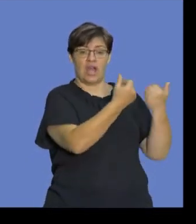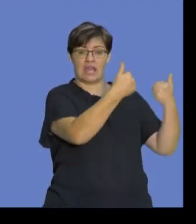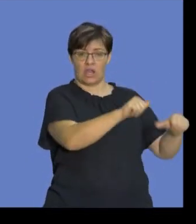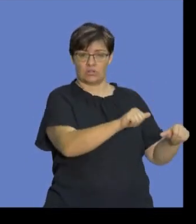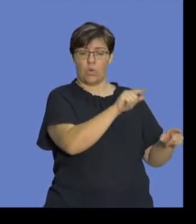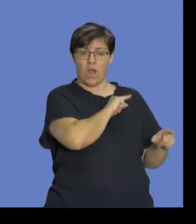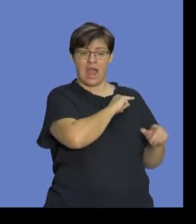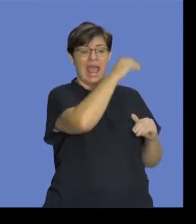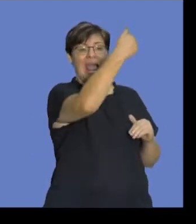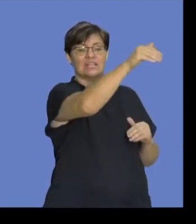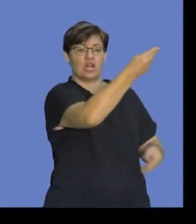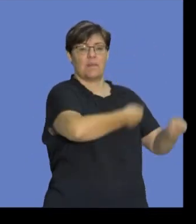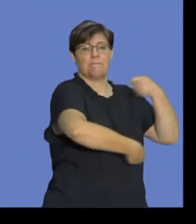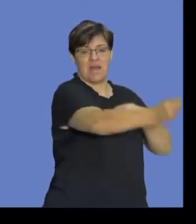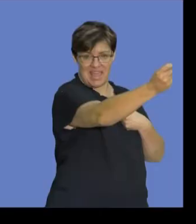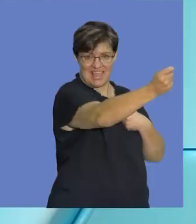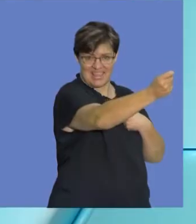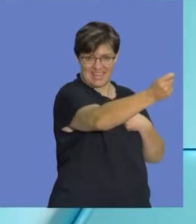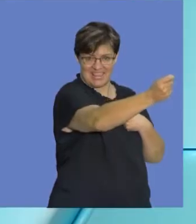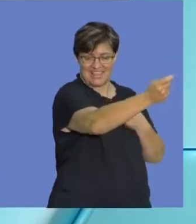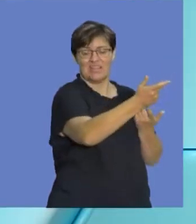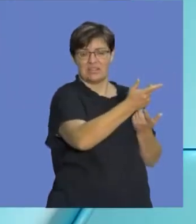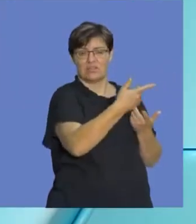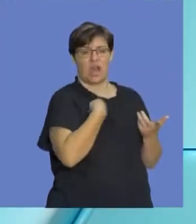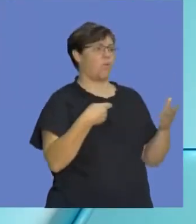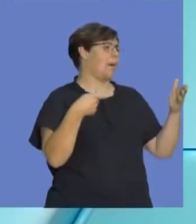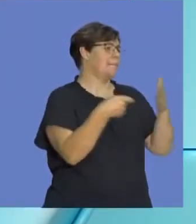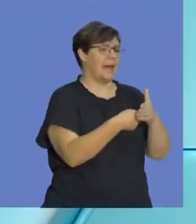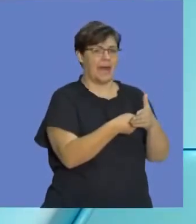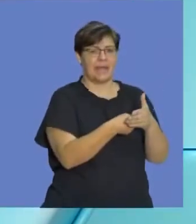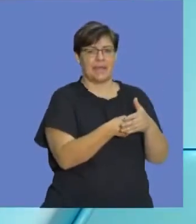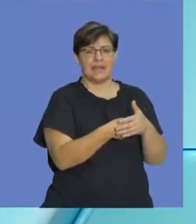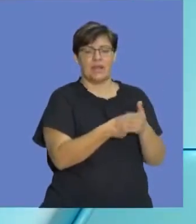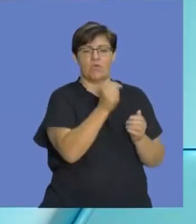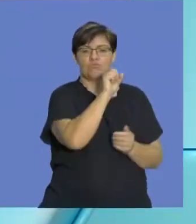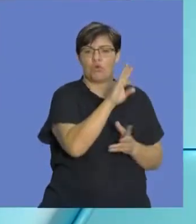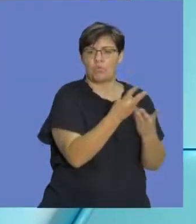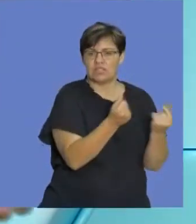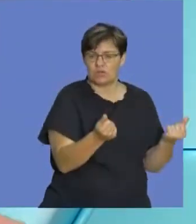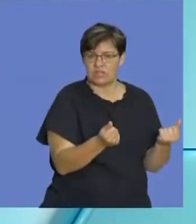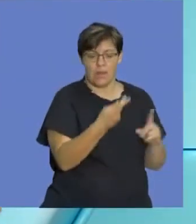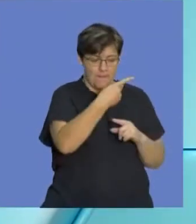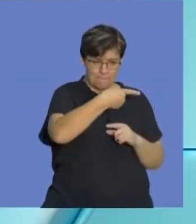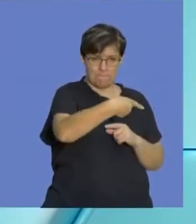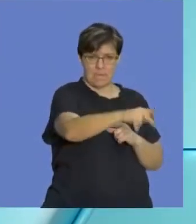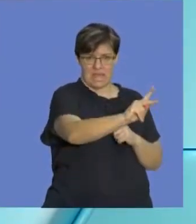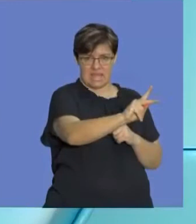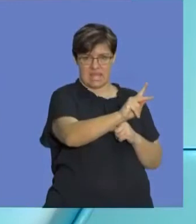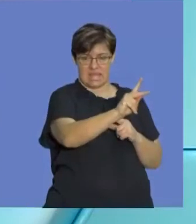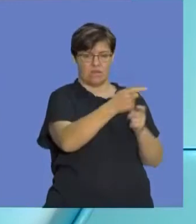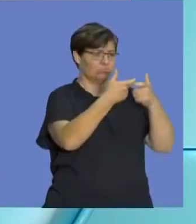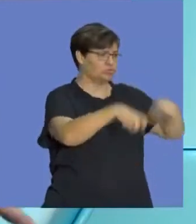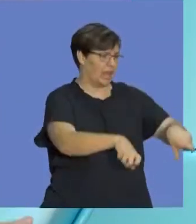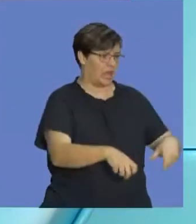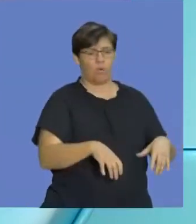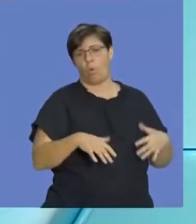transaction. For an example, bought raw materials and paid for by check, or paid cash, or